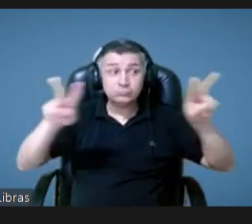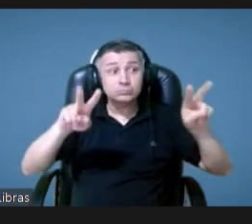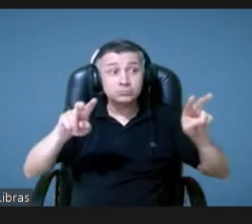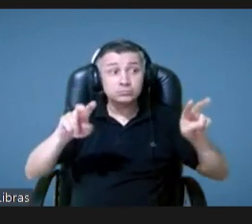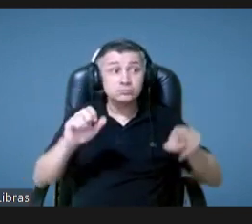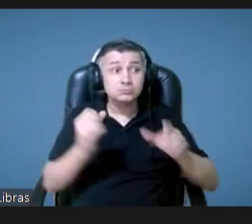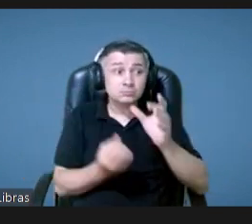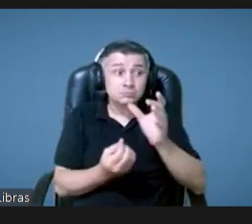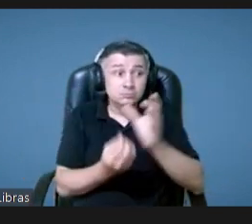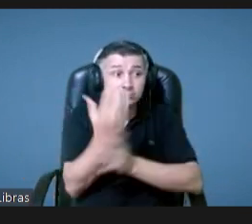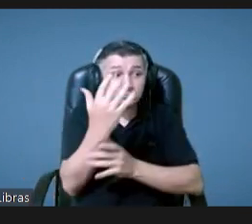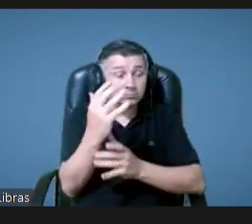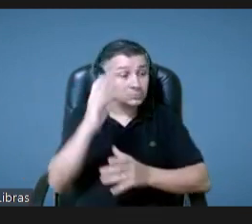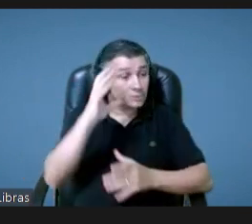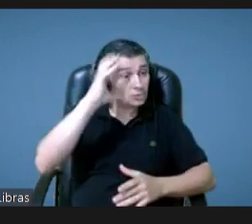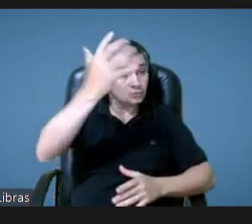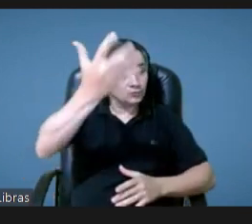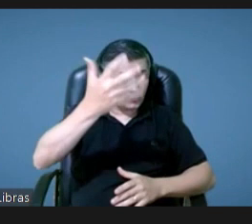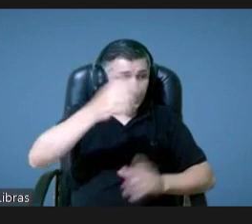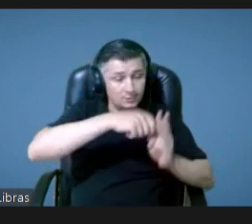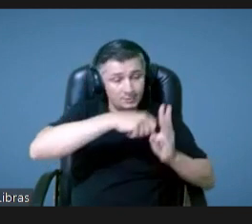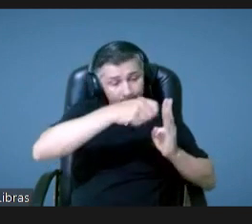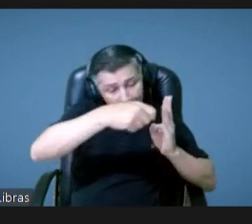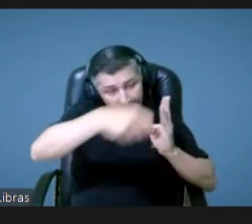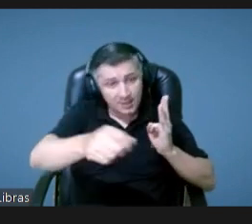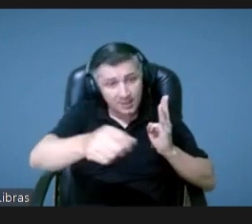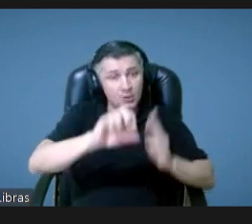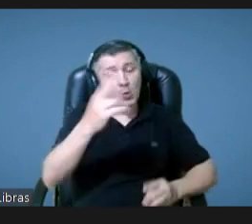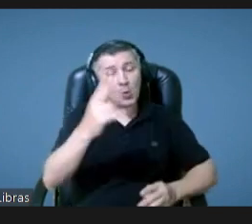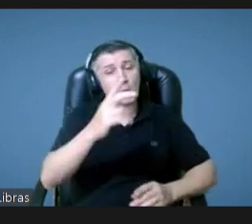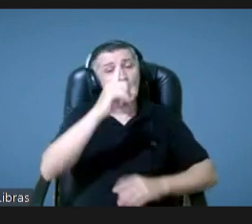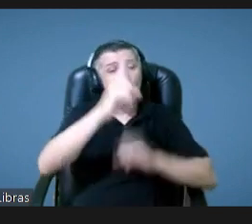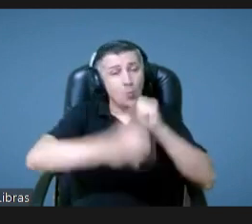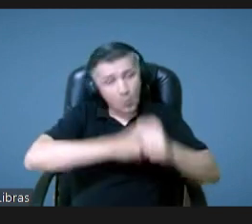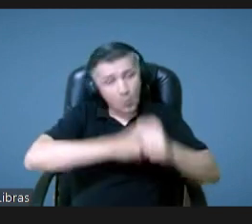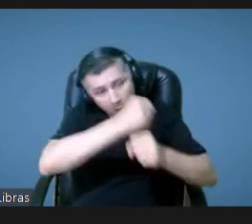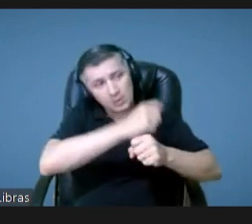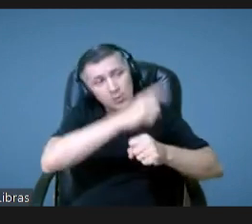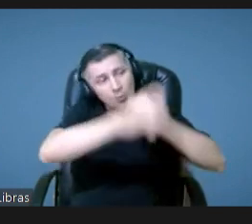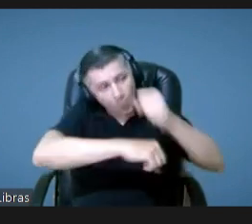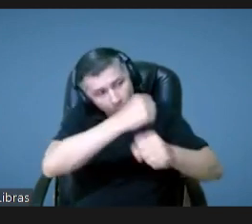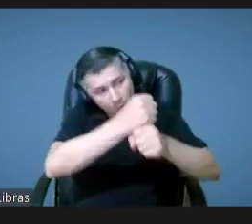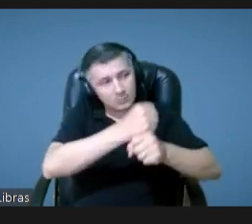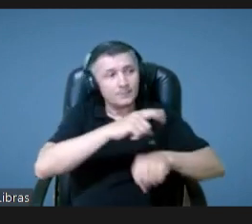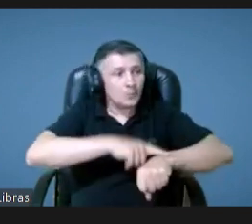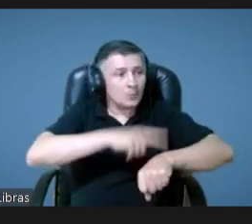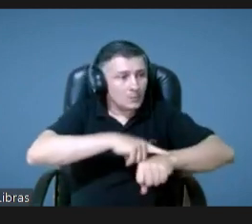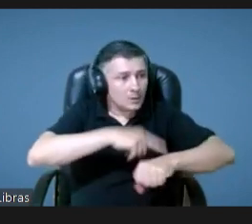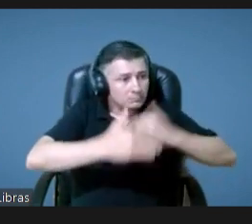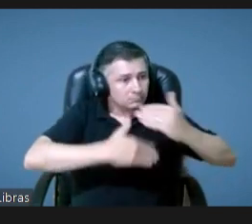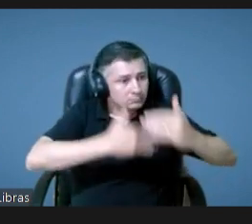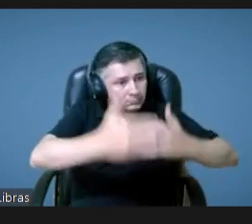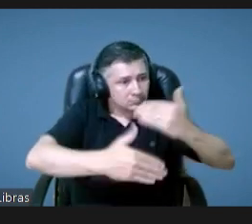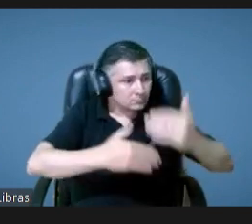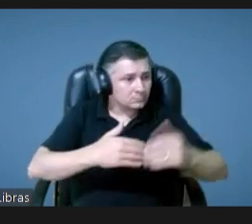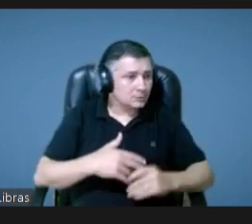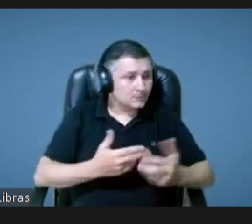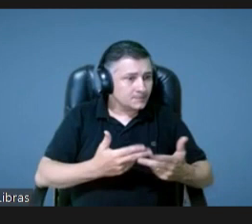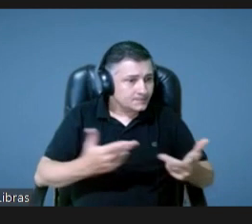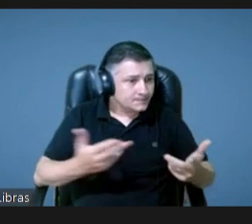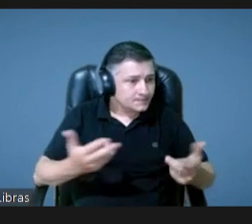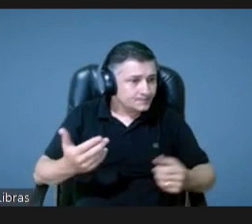where we are expected to be in terms of generating quarterly and yearly results once